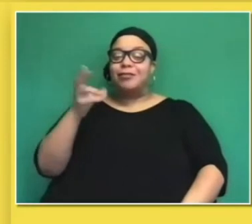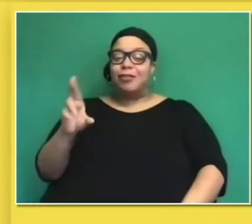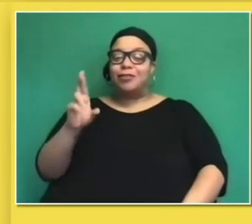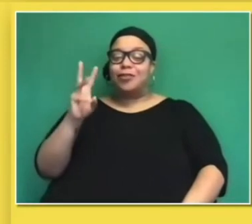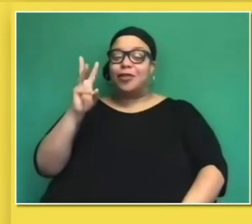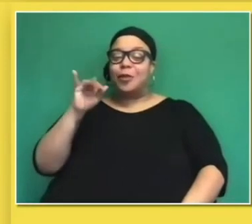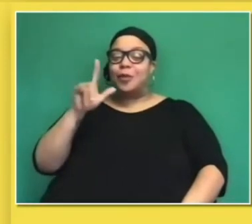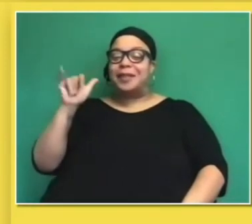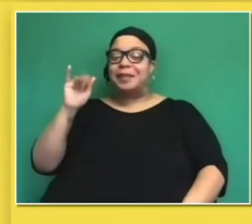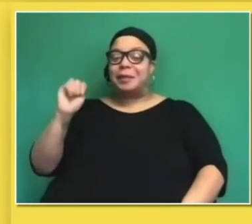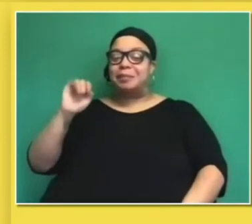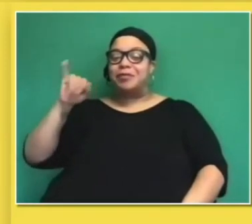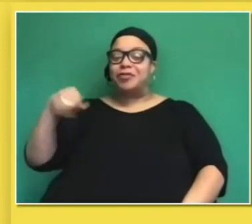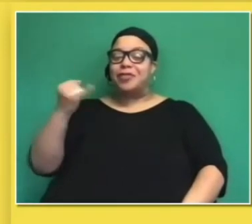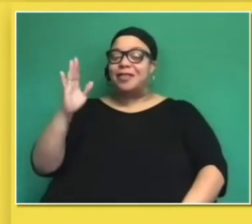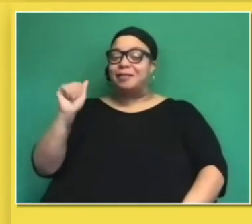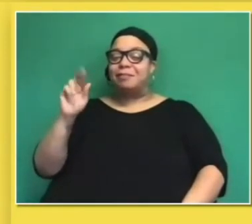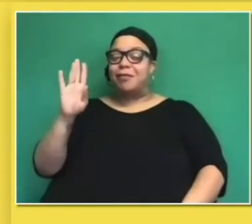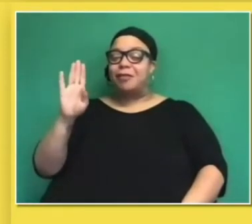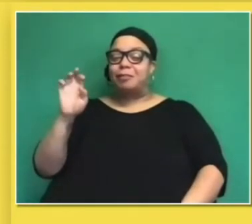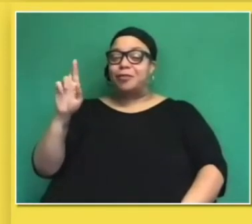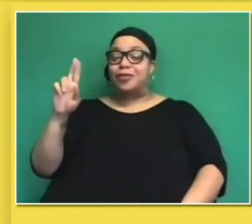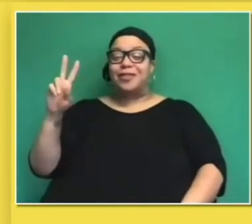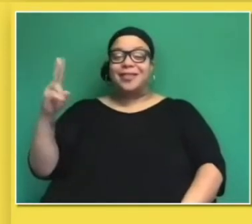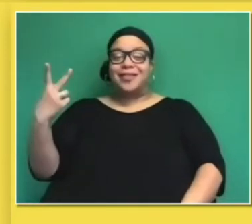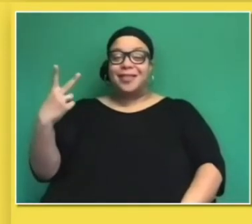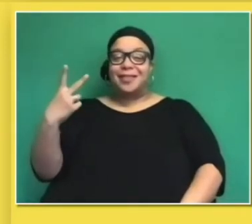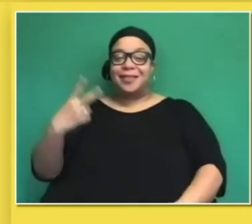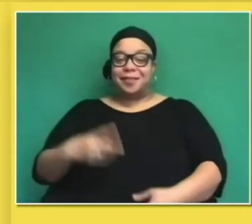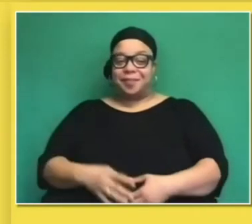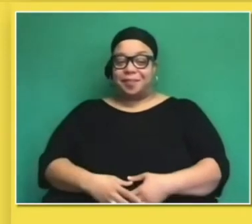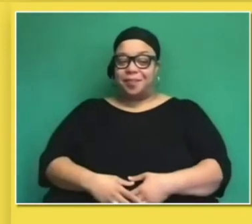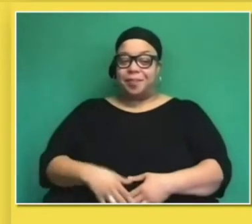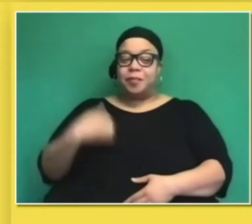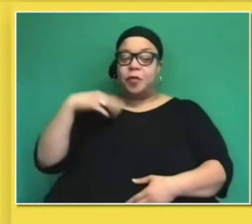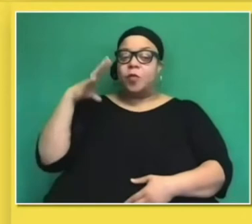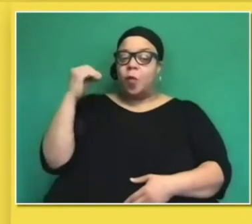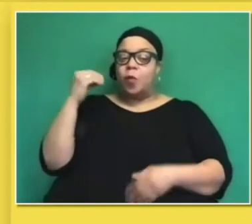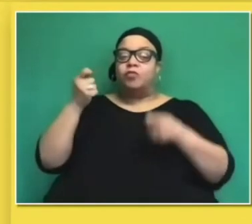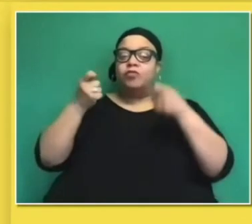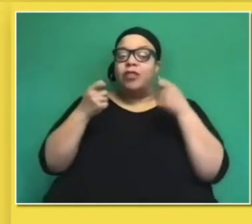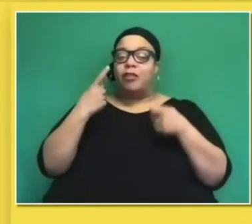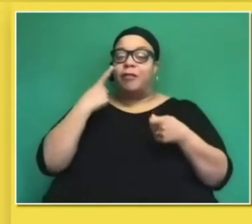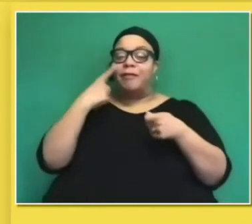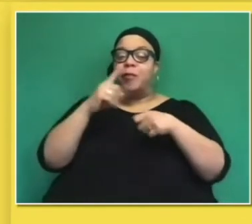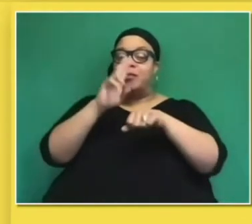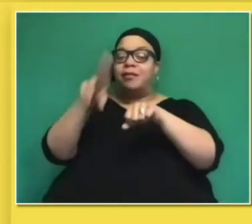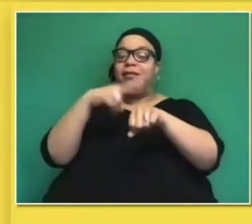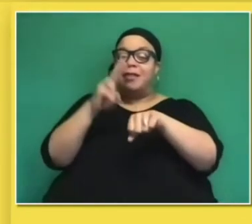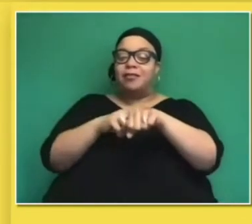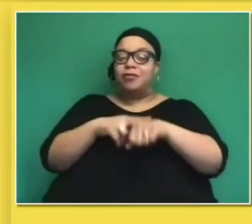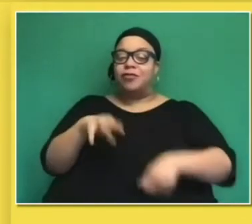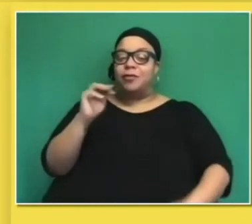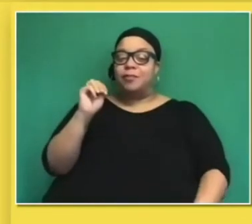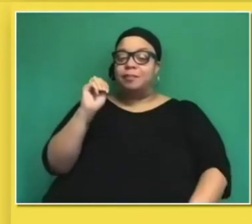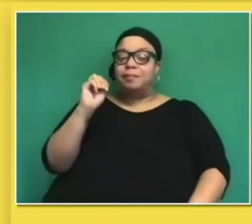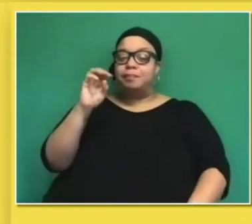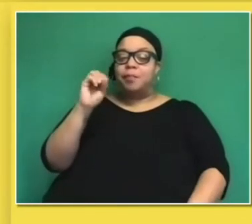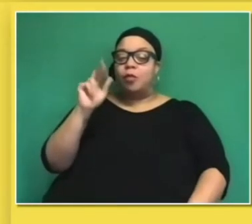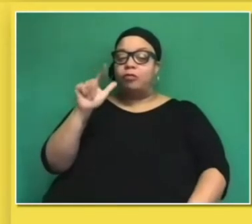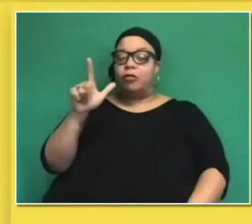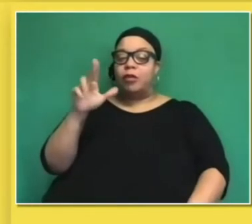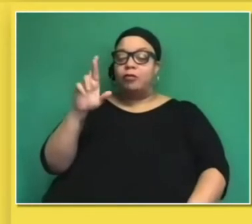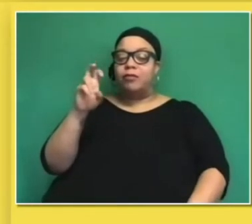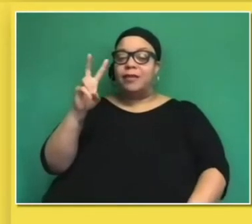national call for moral revival, and president of Repairs of the Breach. And my co-chair and dear sister, Reverend